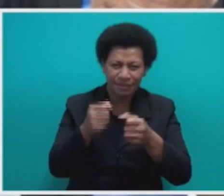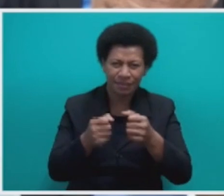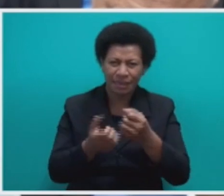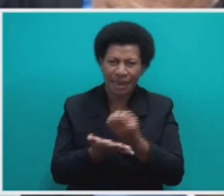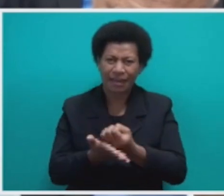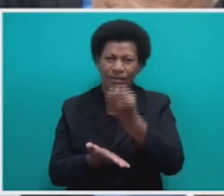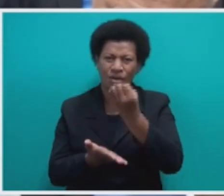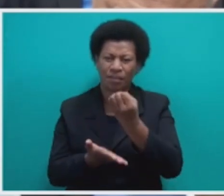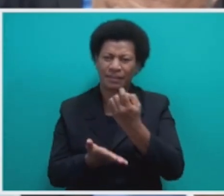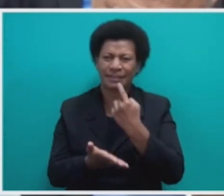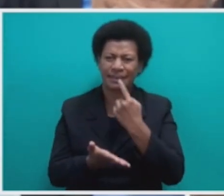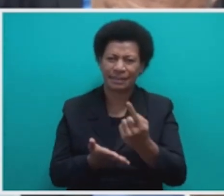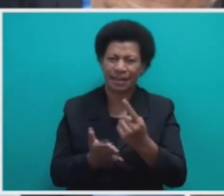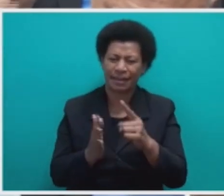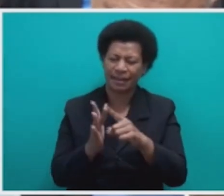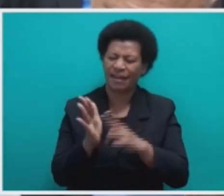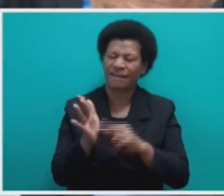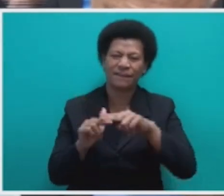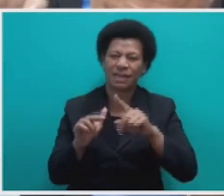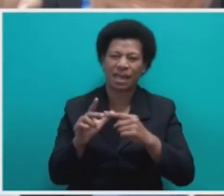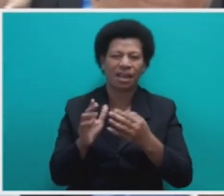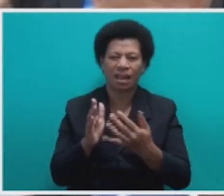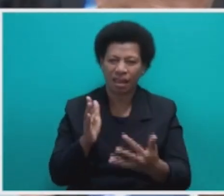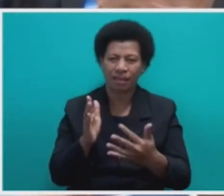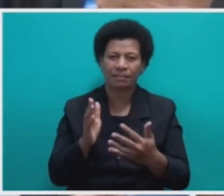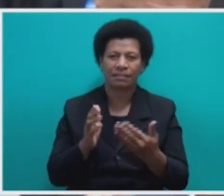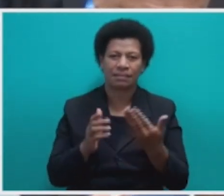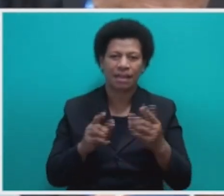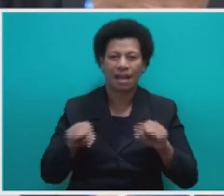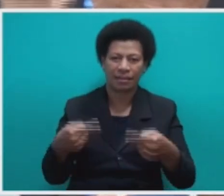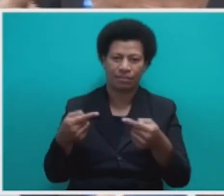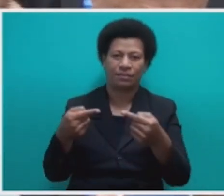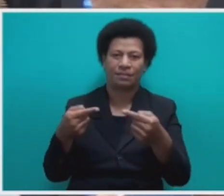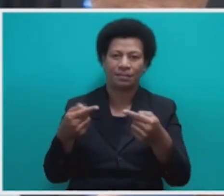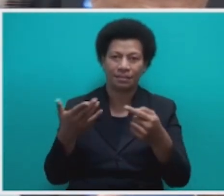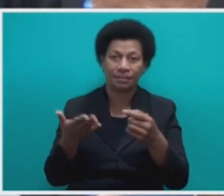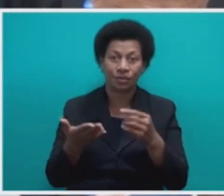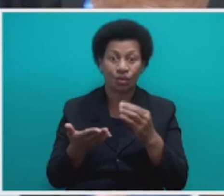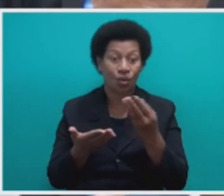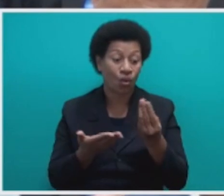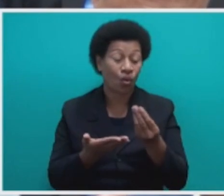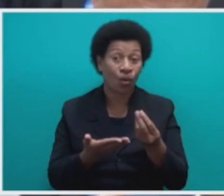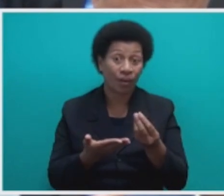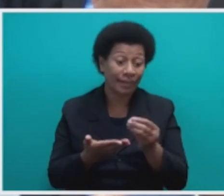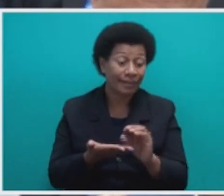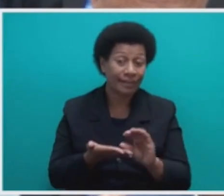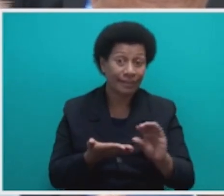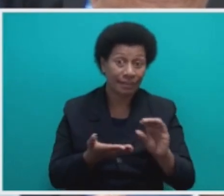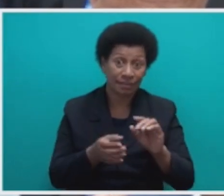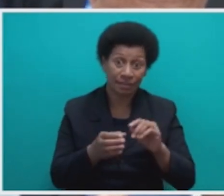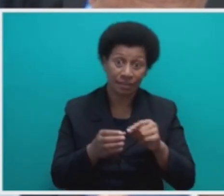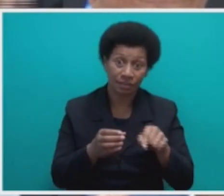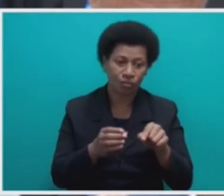it infant industry argument, where tariff protection is given to allow industries